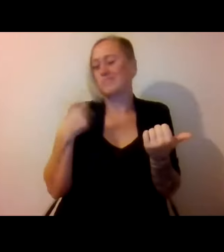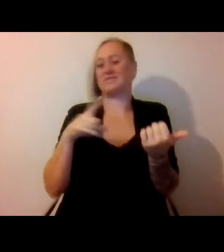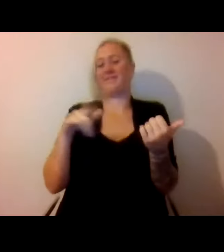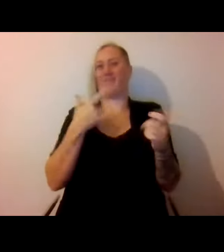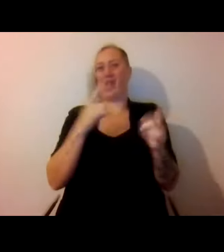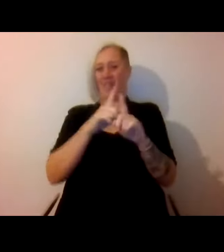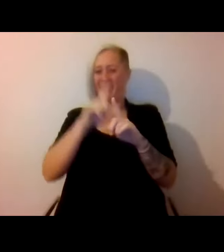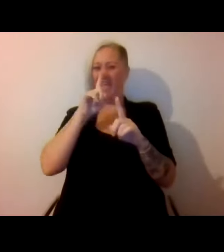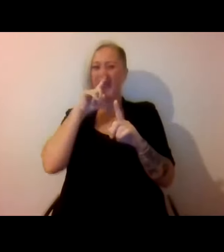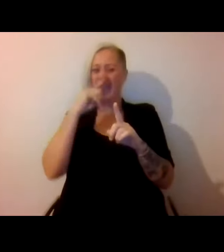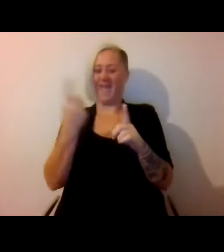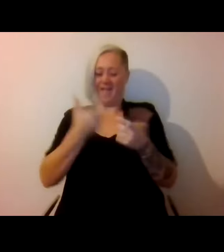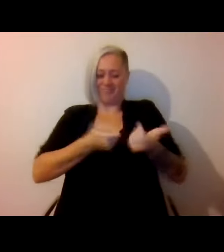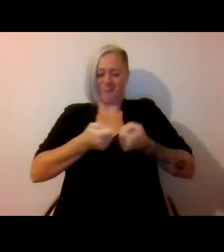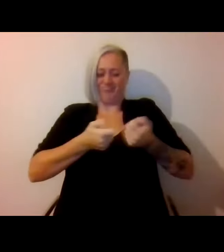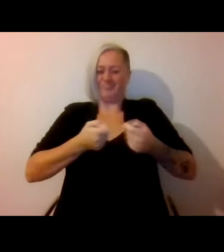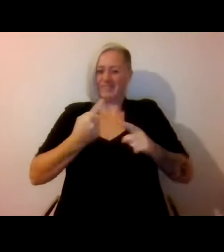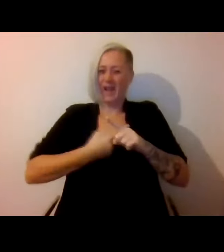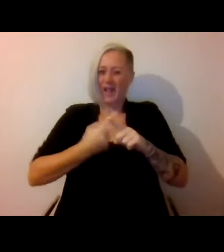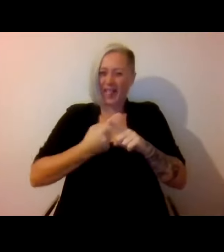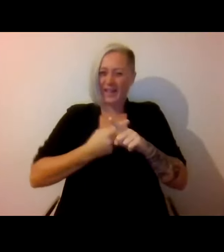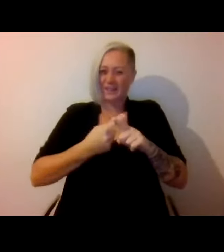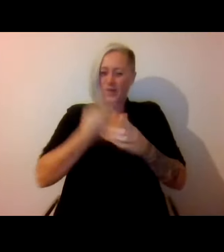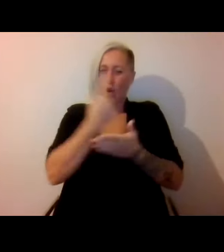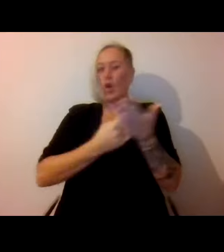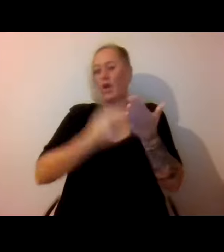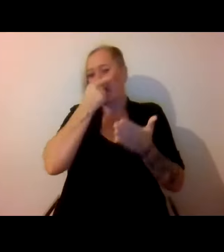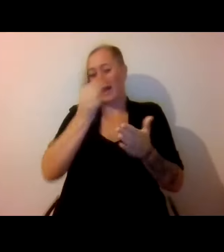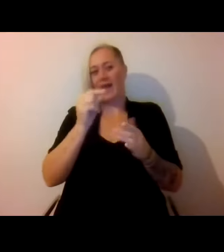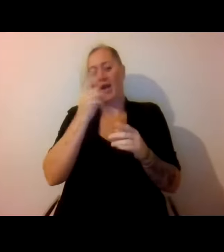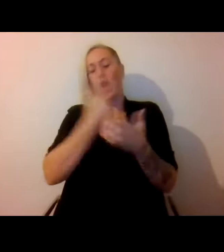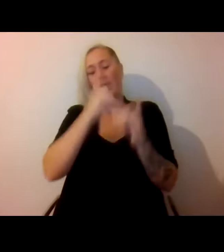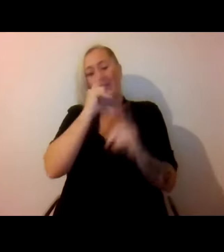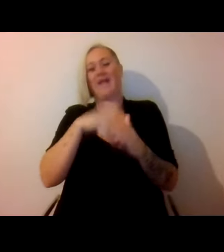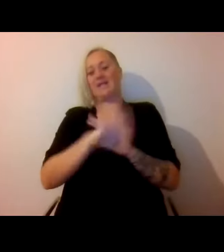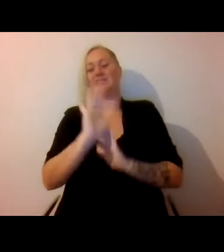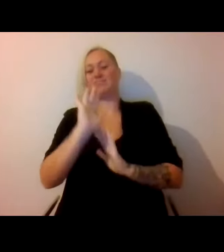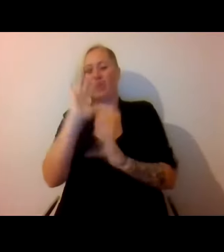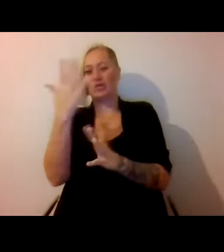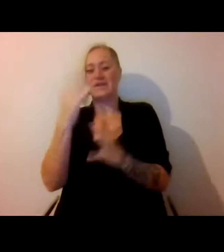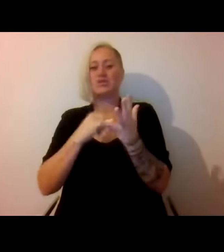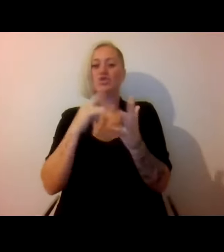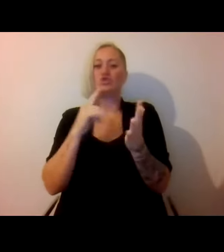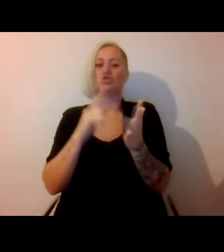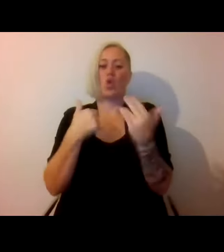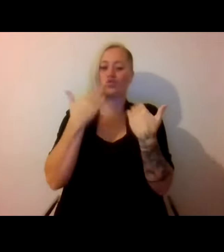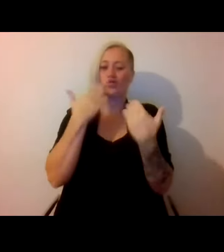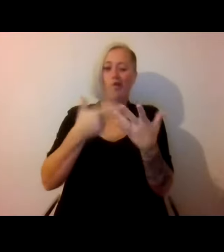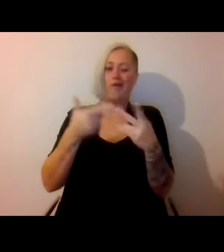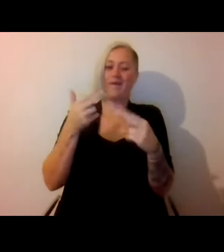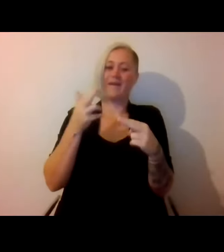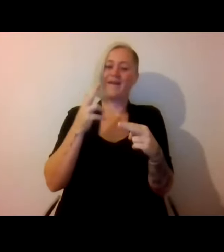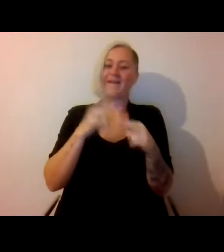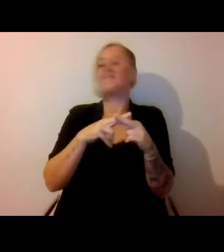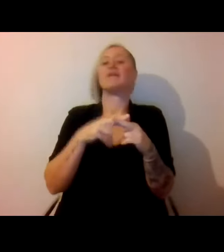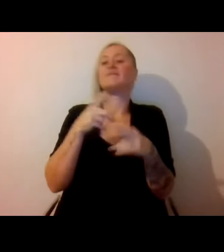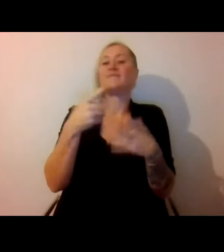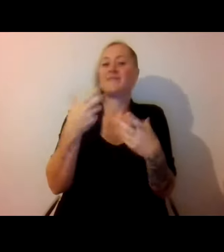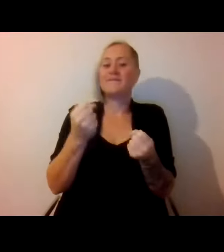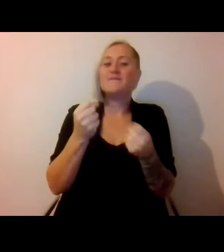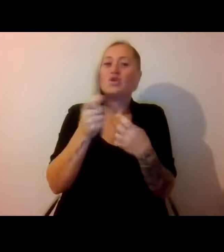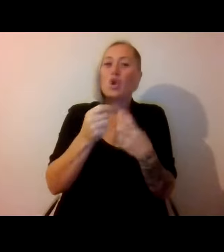can't express themselves in English and they can only do it in sign language. So I don't know about the options about sign language